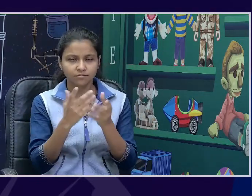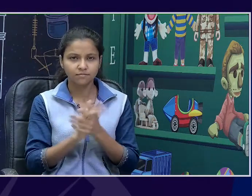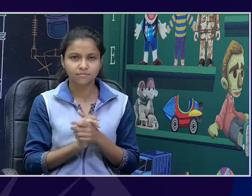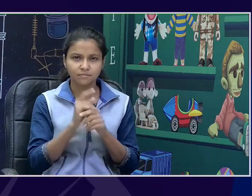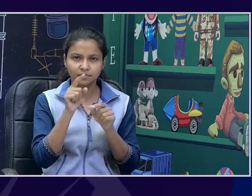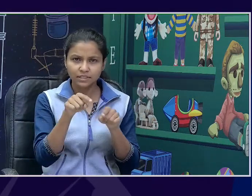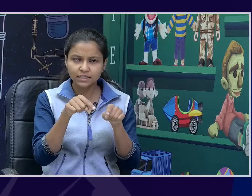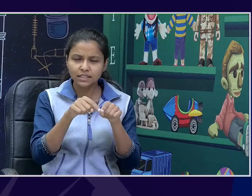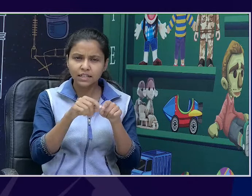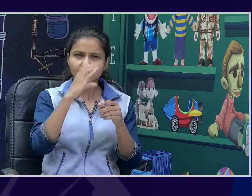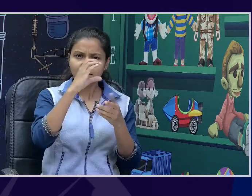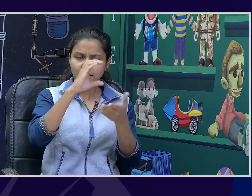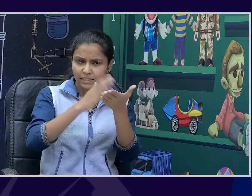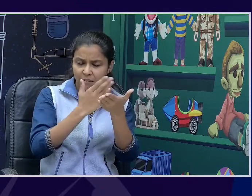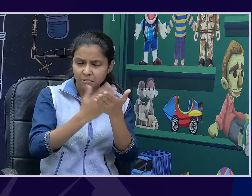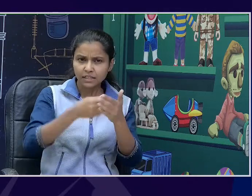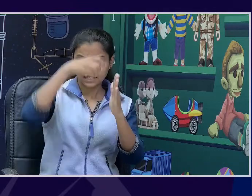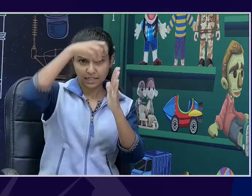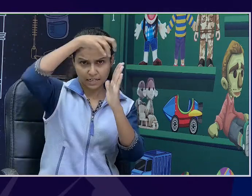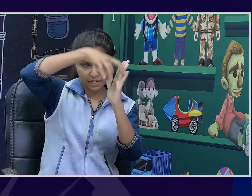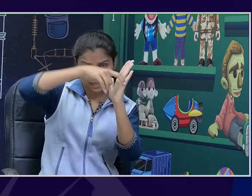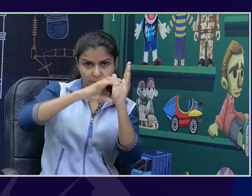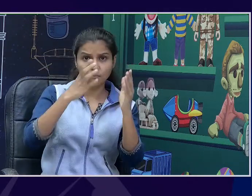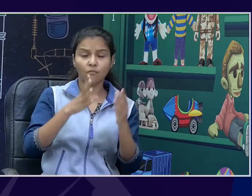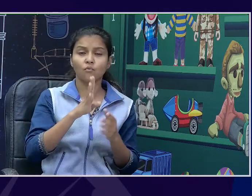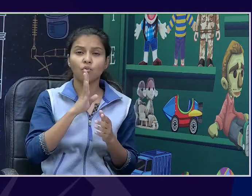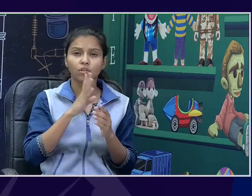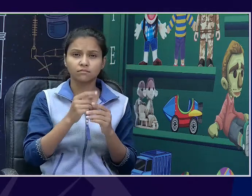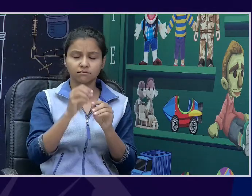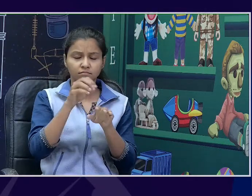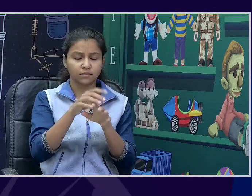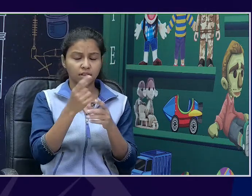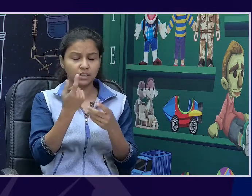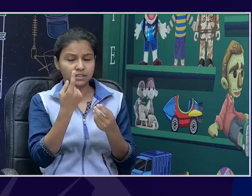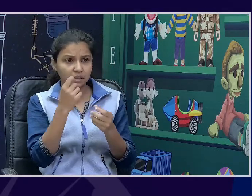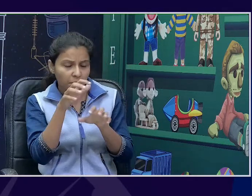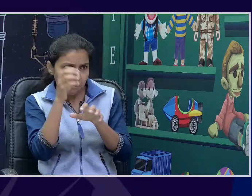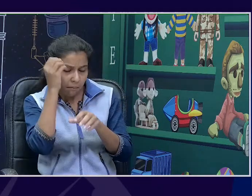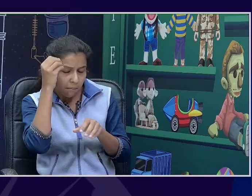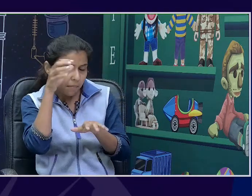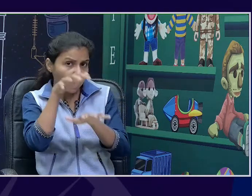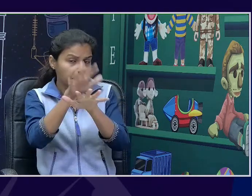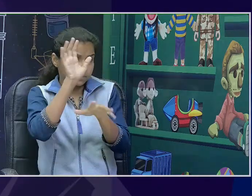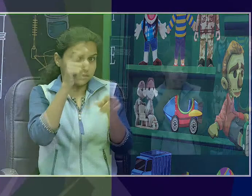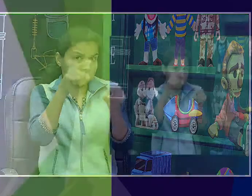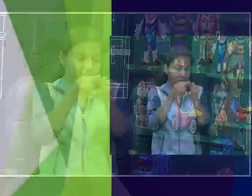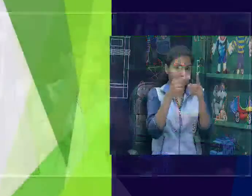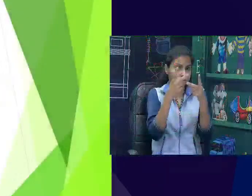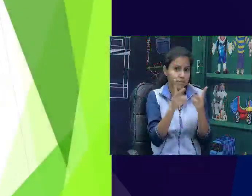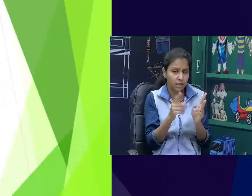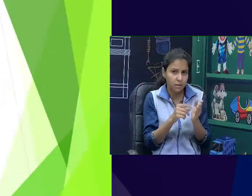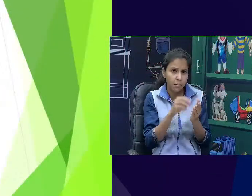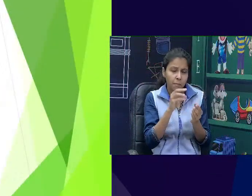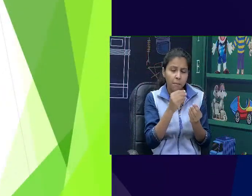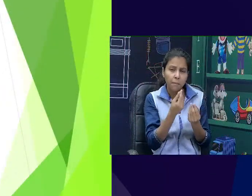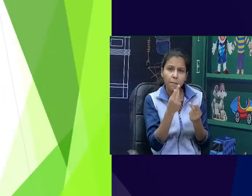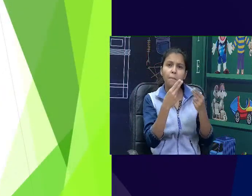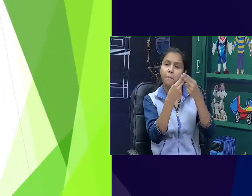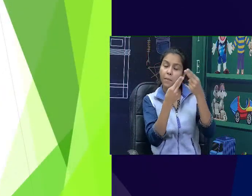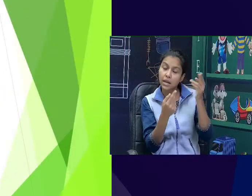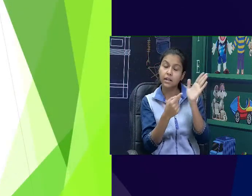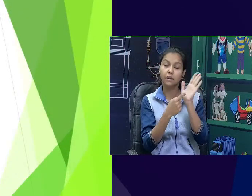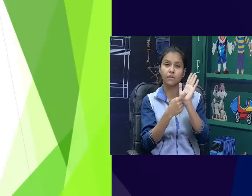the chapter which is deep water, it is an extract. Extract means that it is taken from the main story